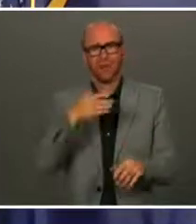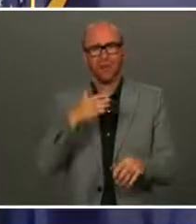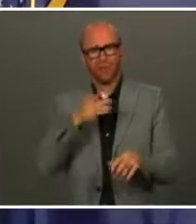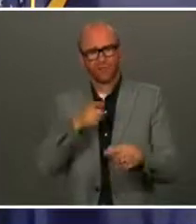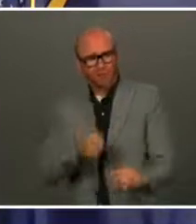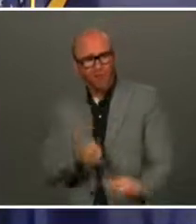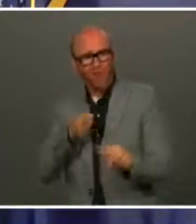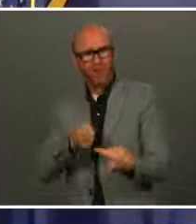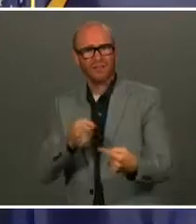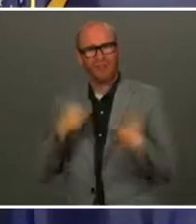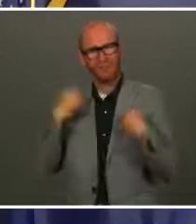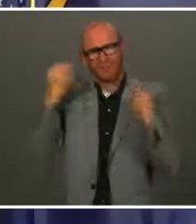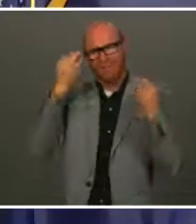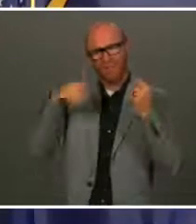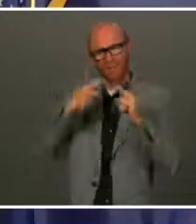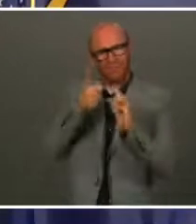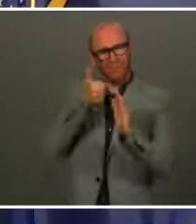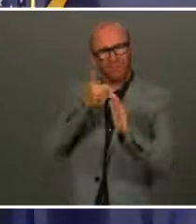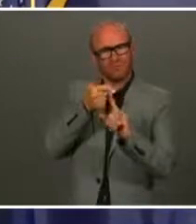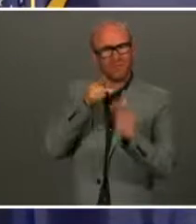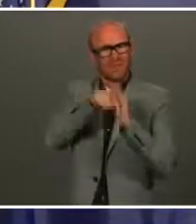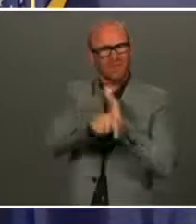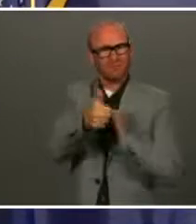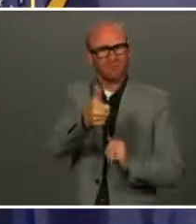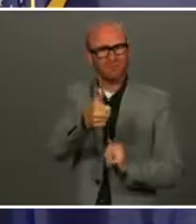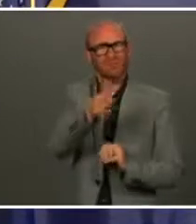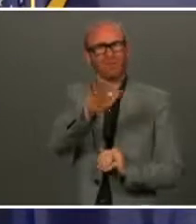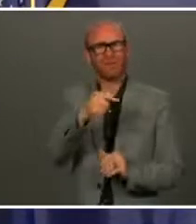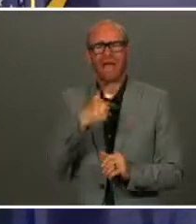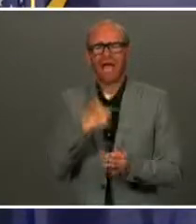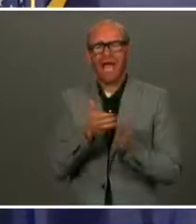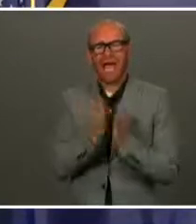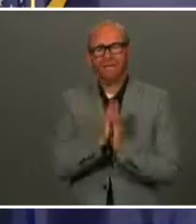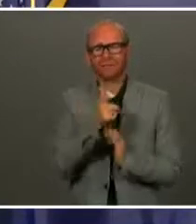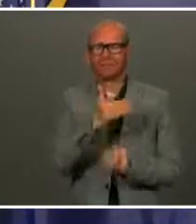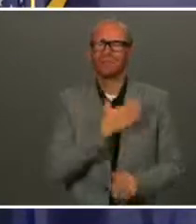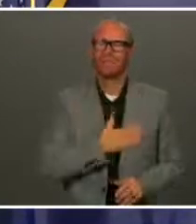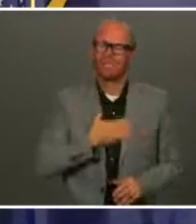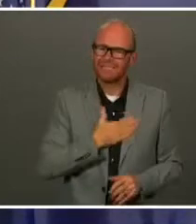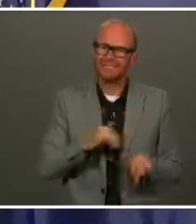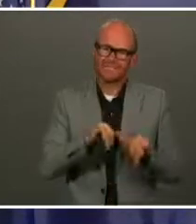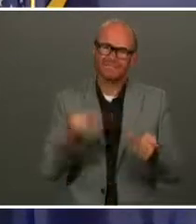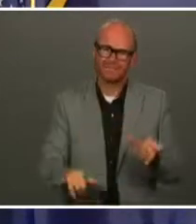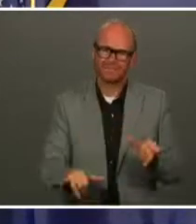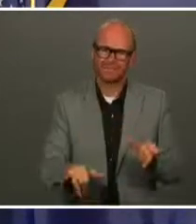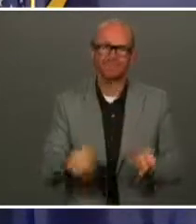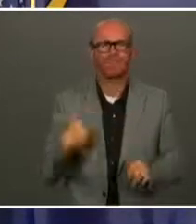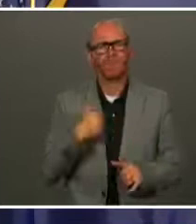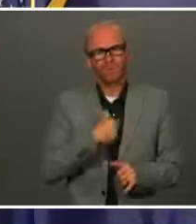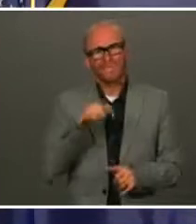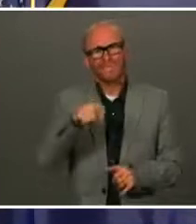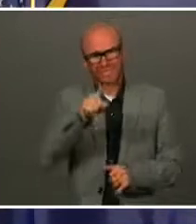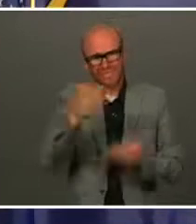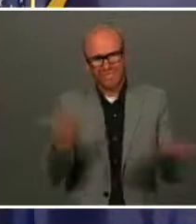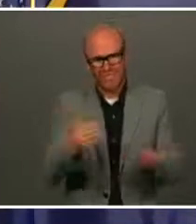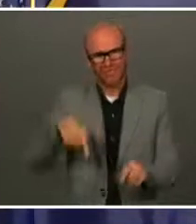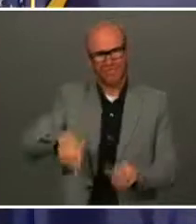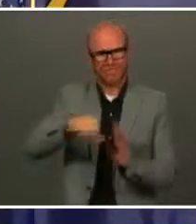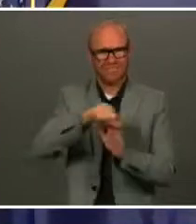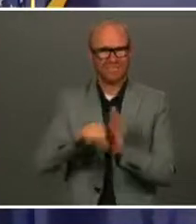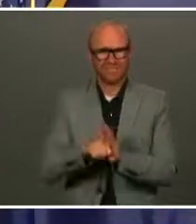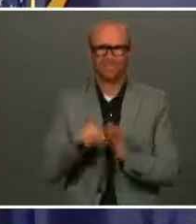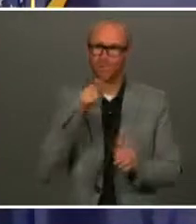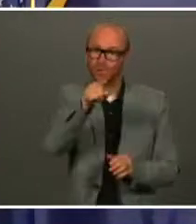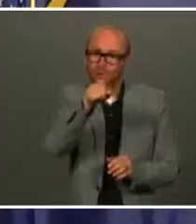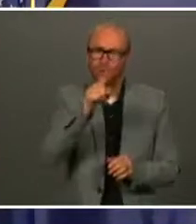of suicide, I would beg you, first of all, please stay. We need you. We need you here in our state. You are so